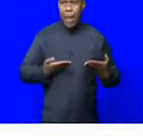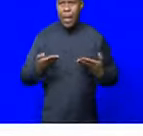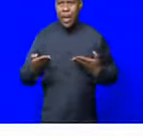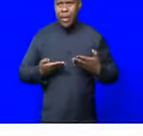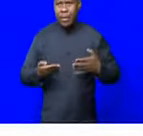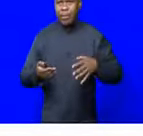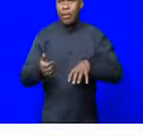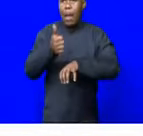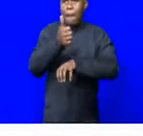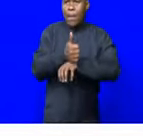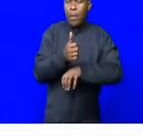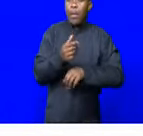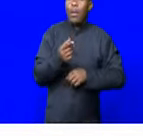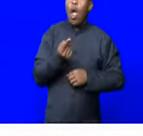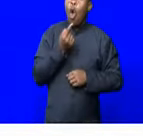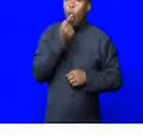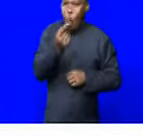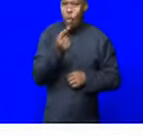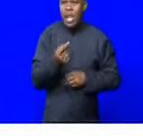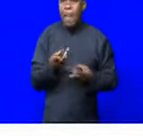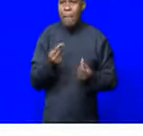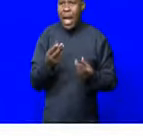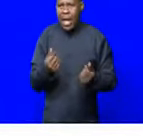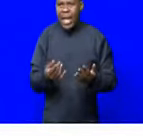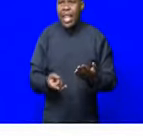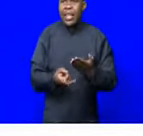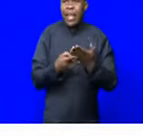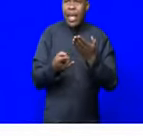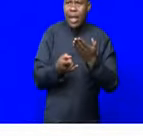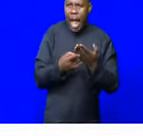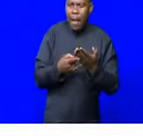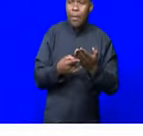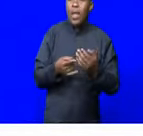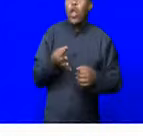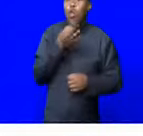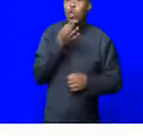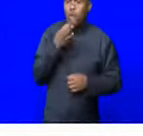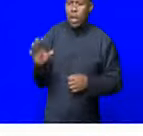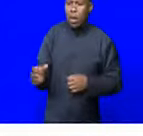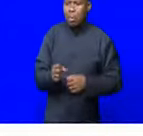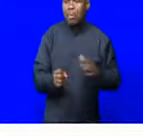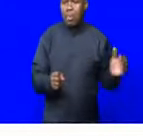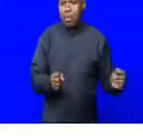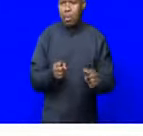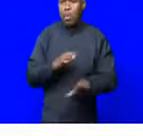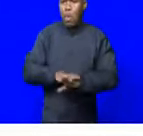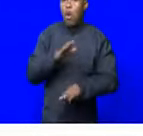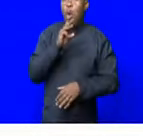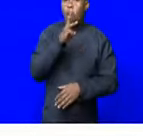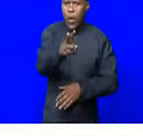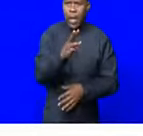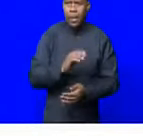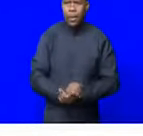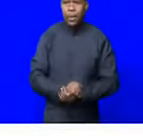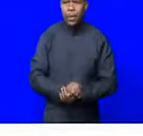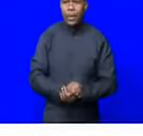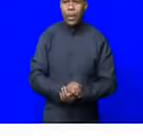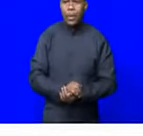Jethro Ndlangamandla, these funds will help in creating job opportunities for the youth. We